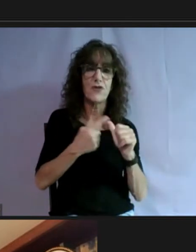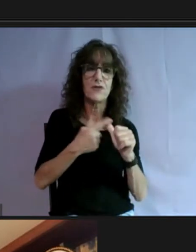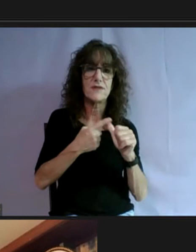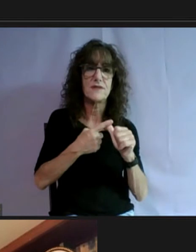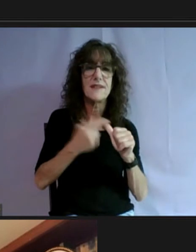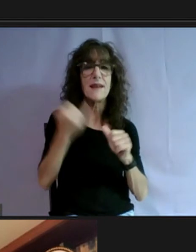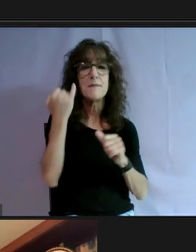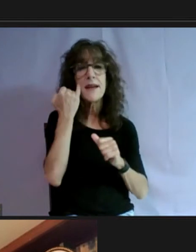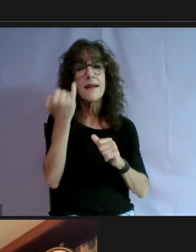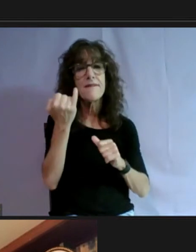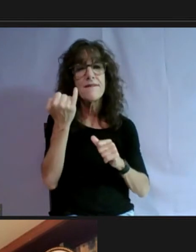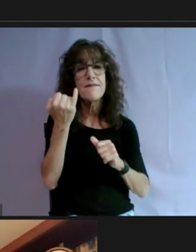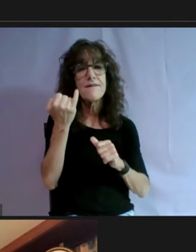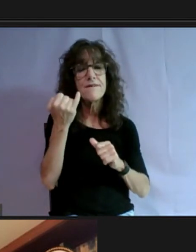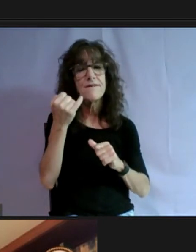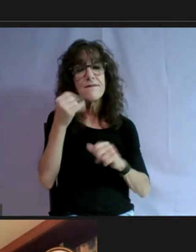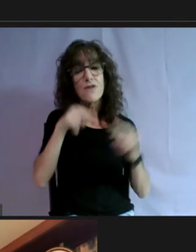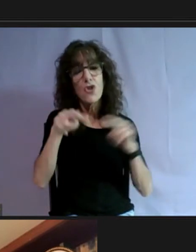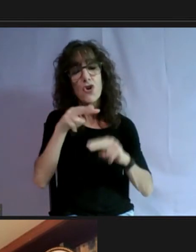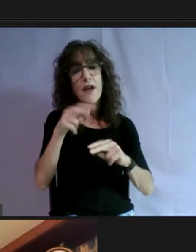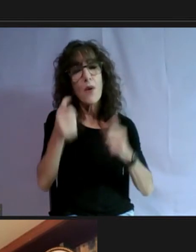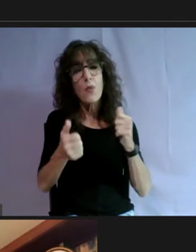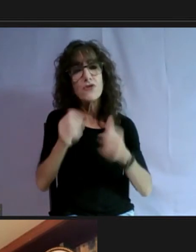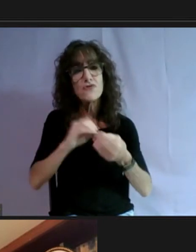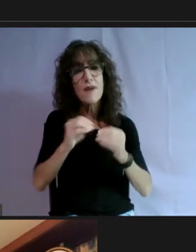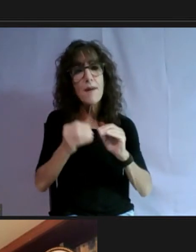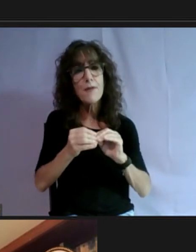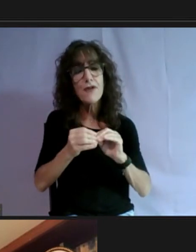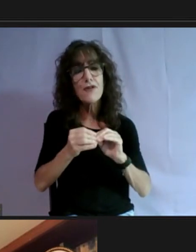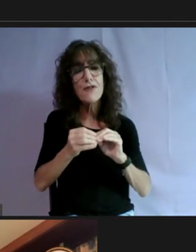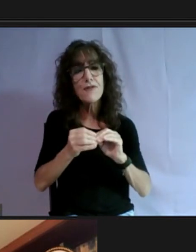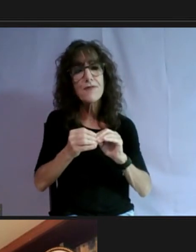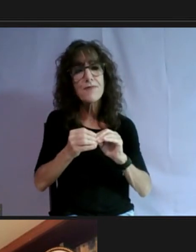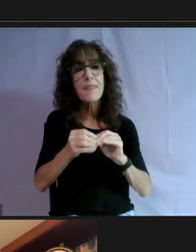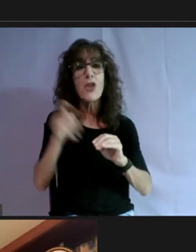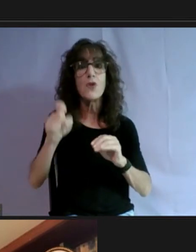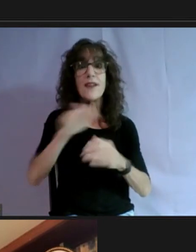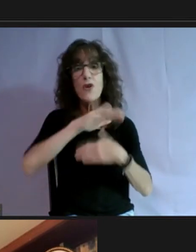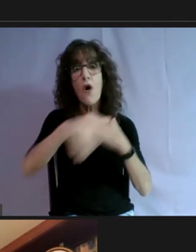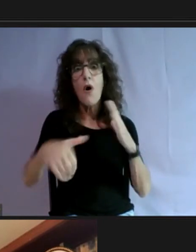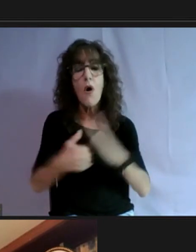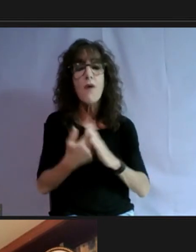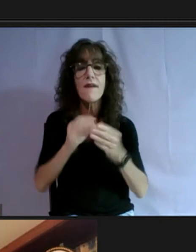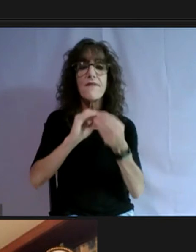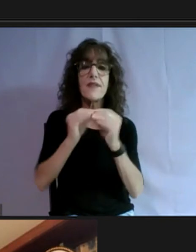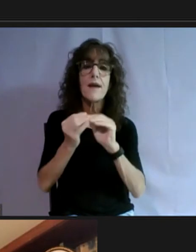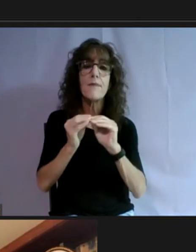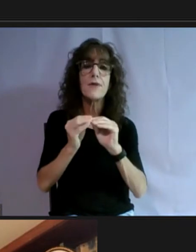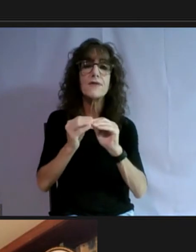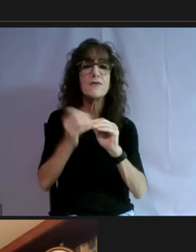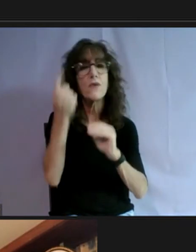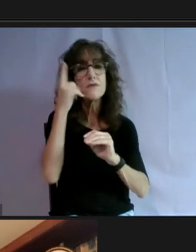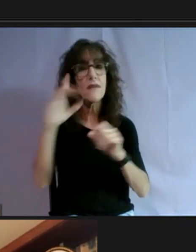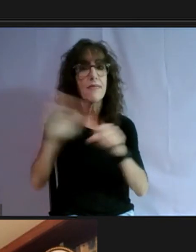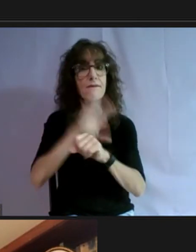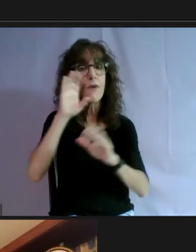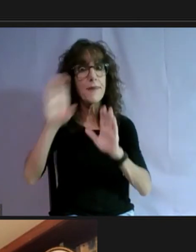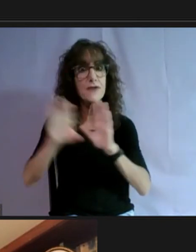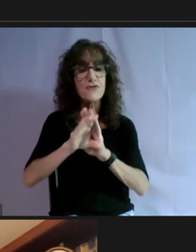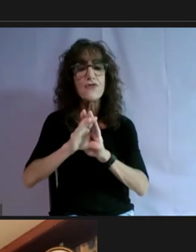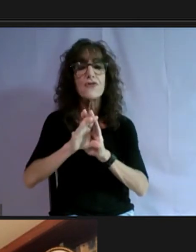take home on data, the take home is that you need all of it to paint a complete picture. I think of